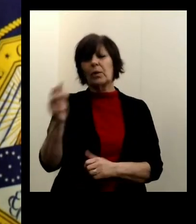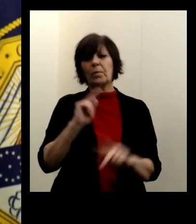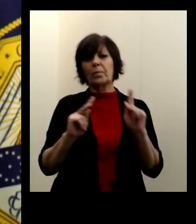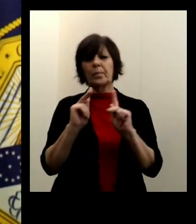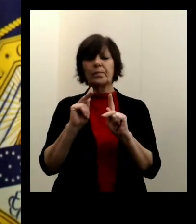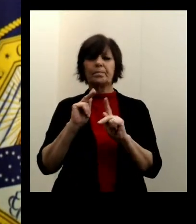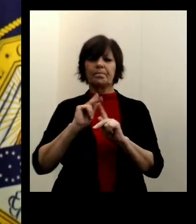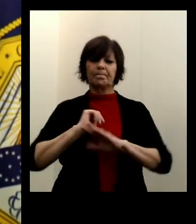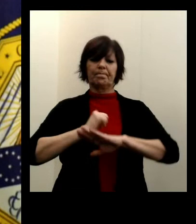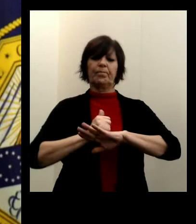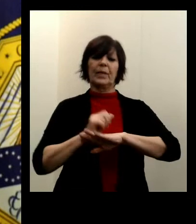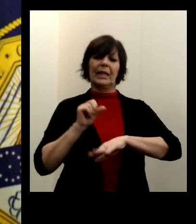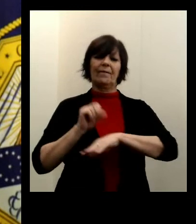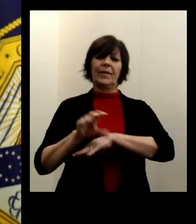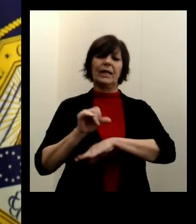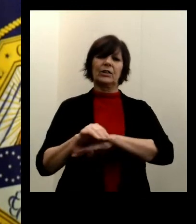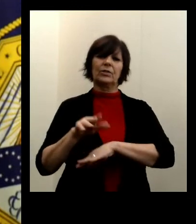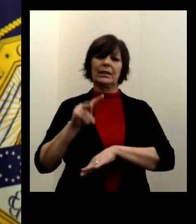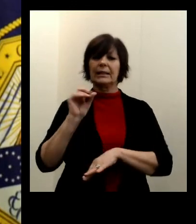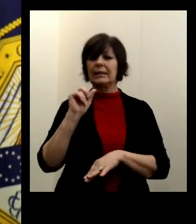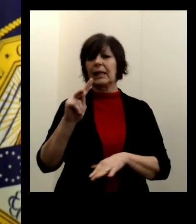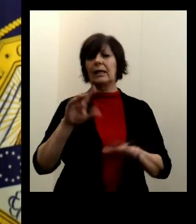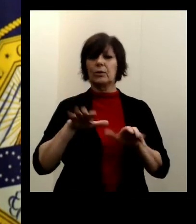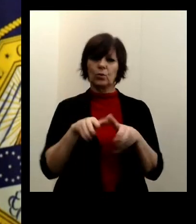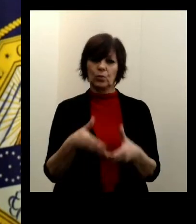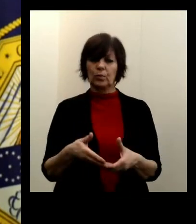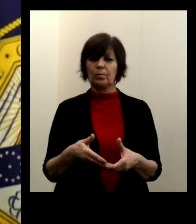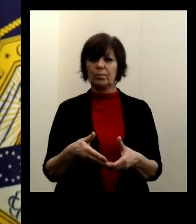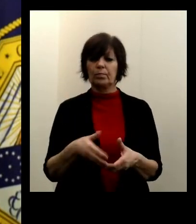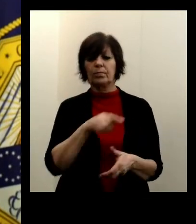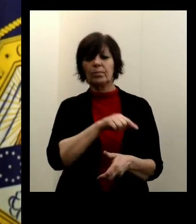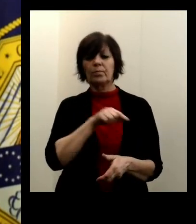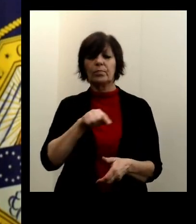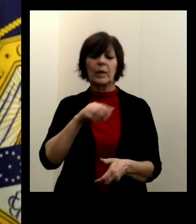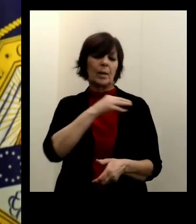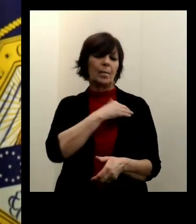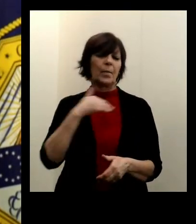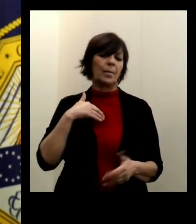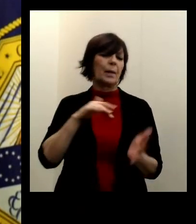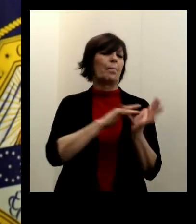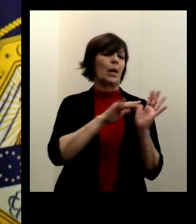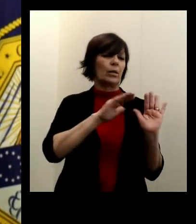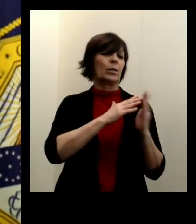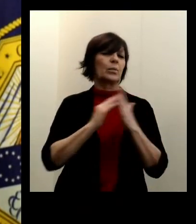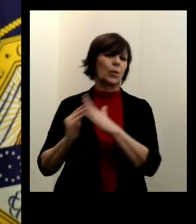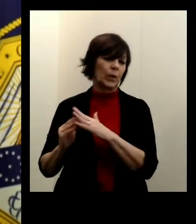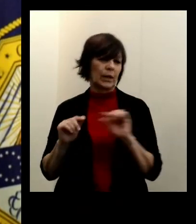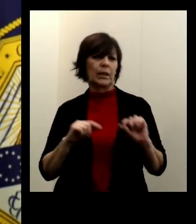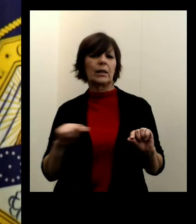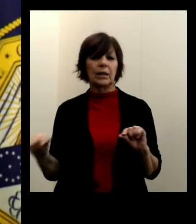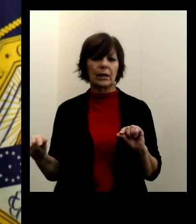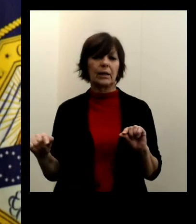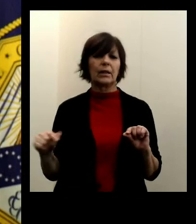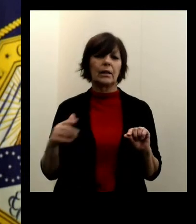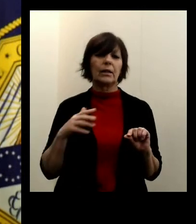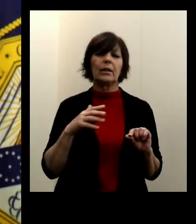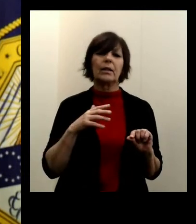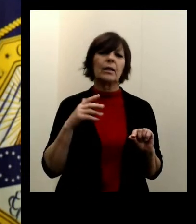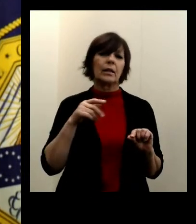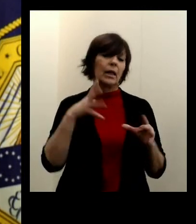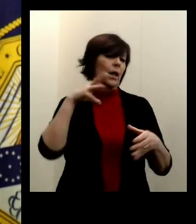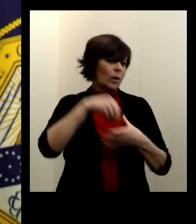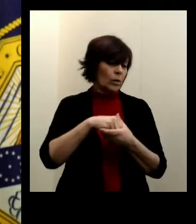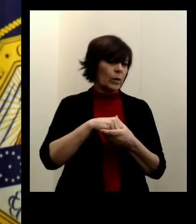a advisory task group, which will be made up of members of the medical community, including members of the African